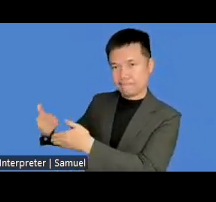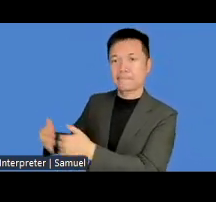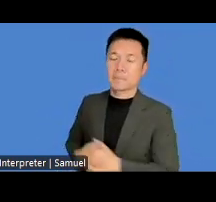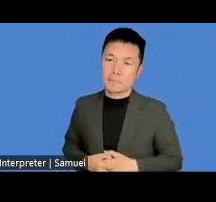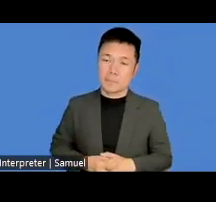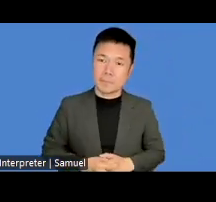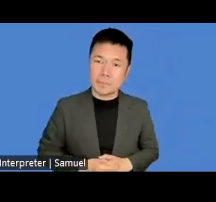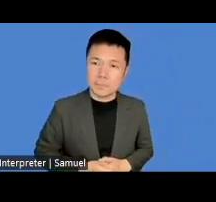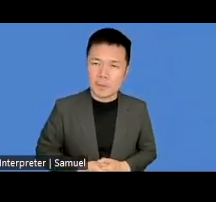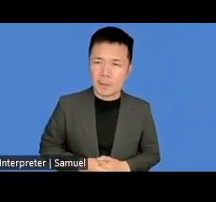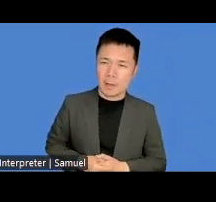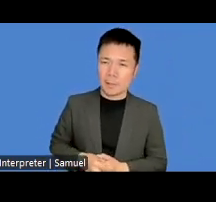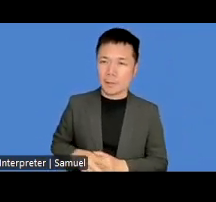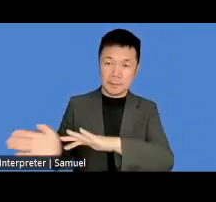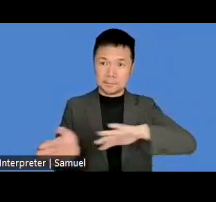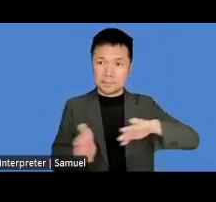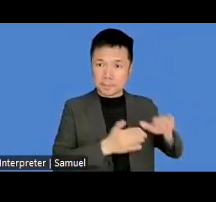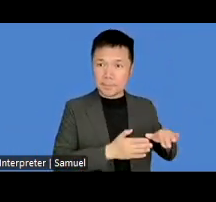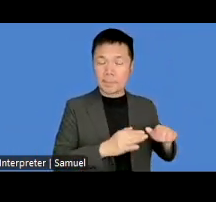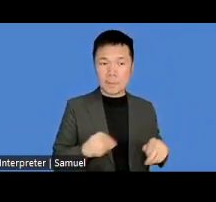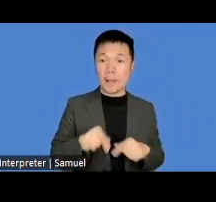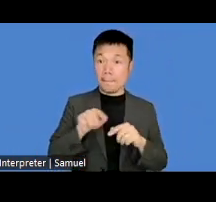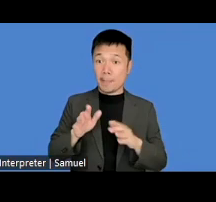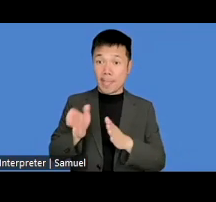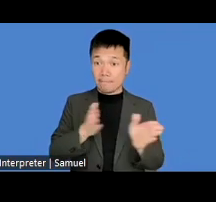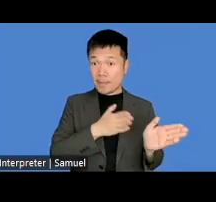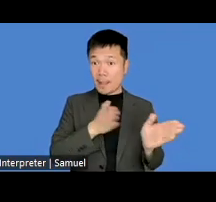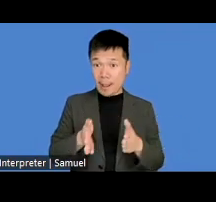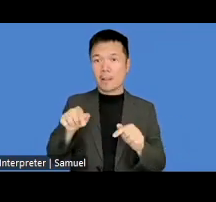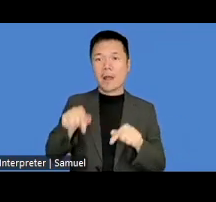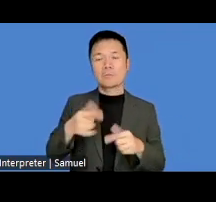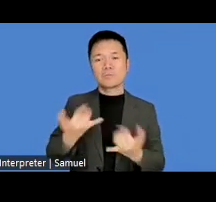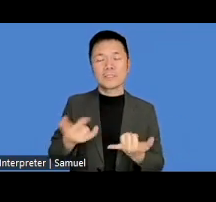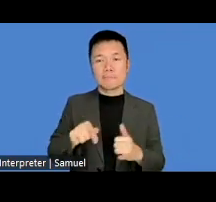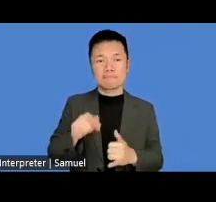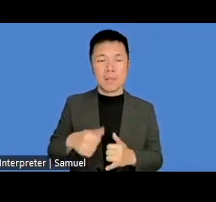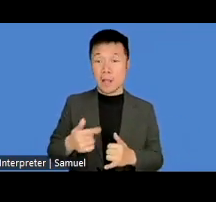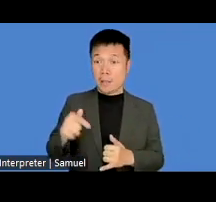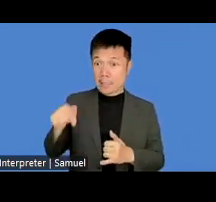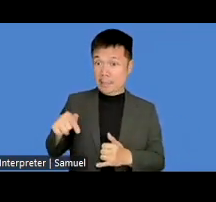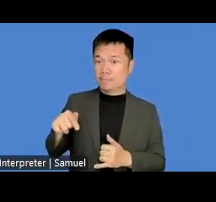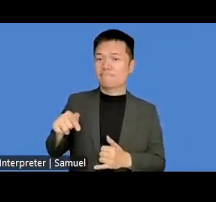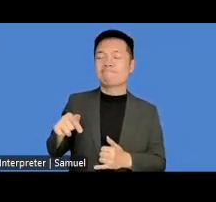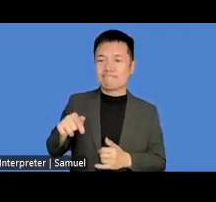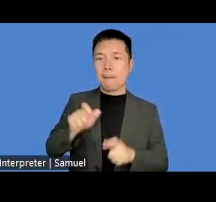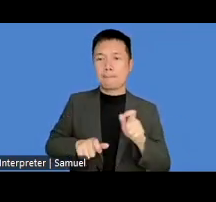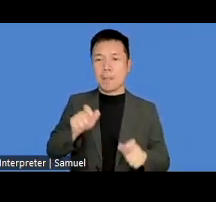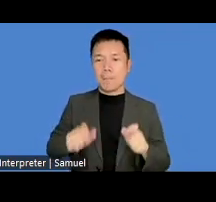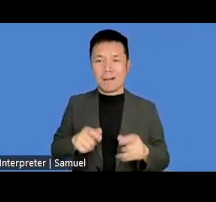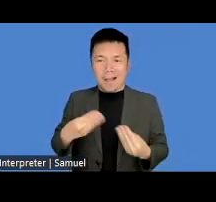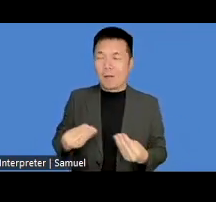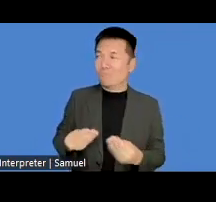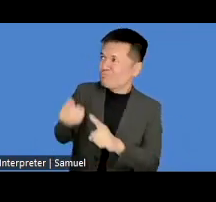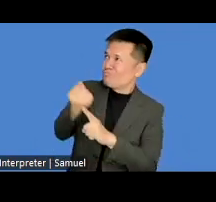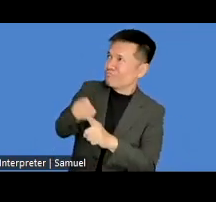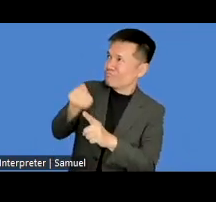there is event-oriented civil society action and government action. Currently, any action with